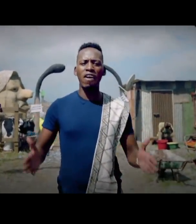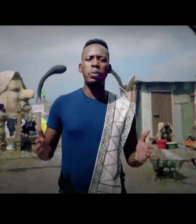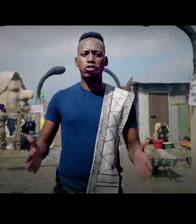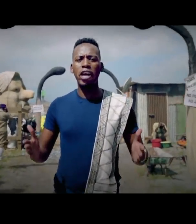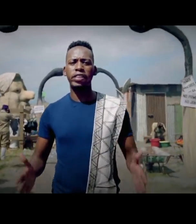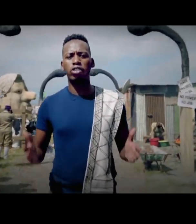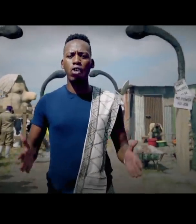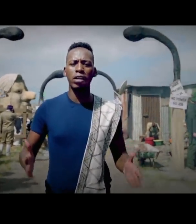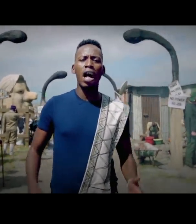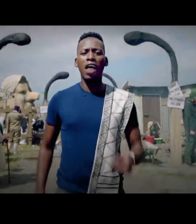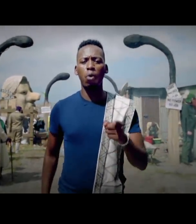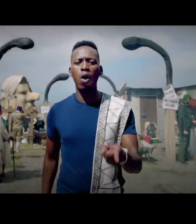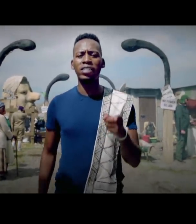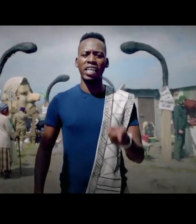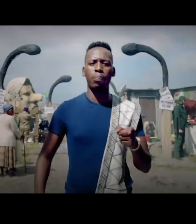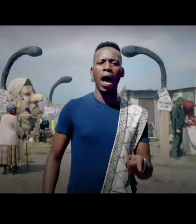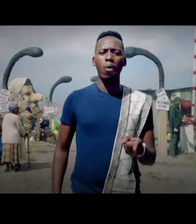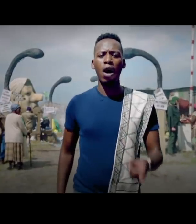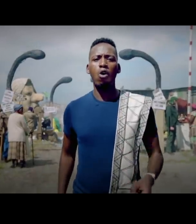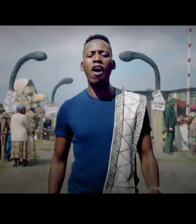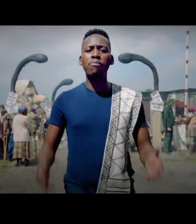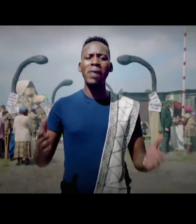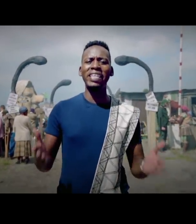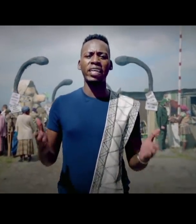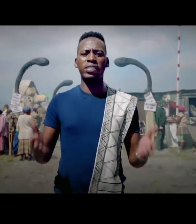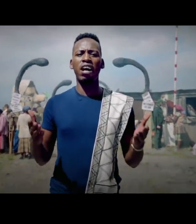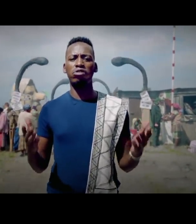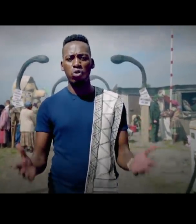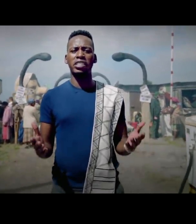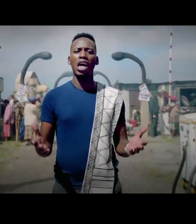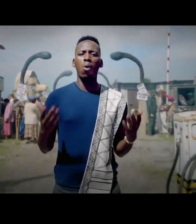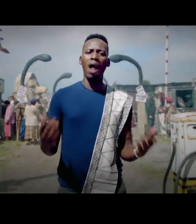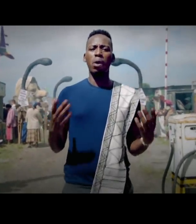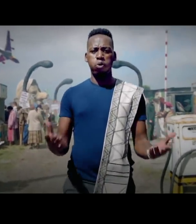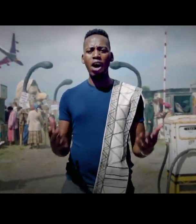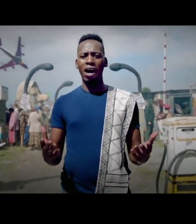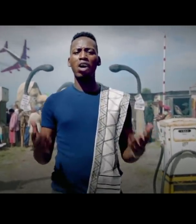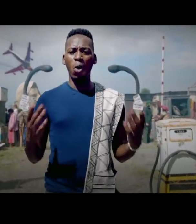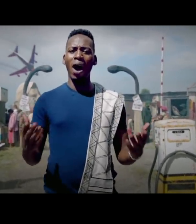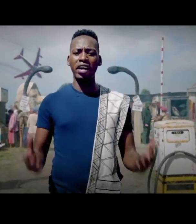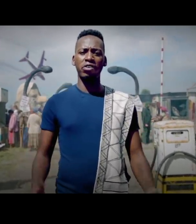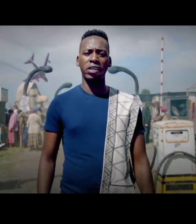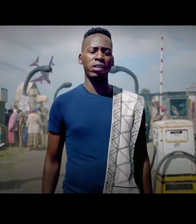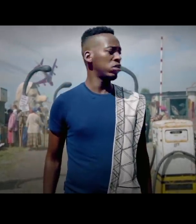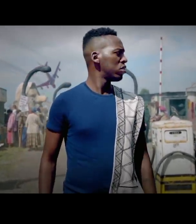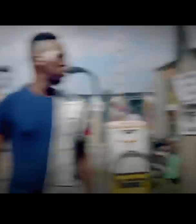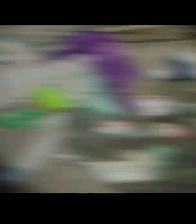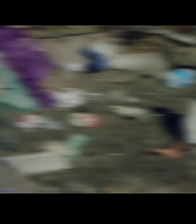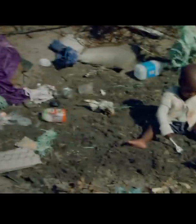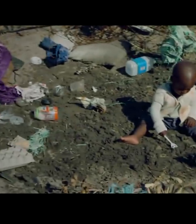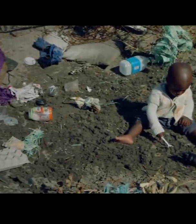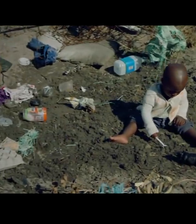Those who have betrayed the struggle are the ones in power who have made themselves rich while the poor go hungry.